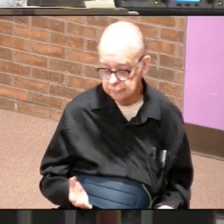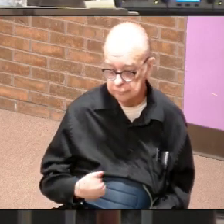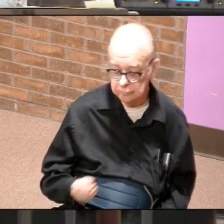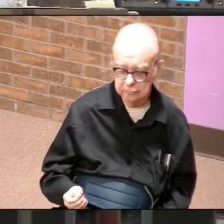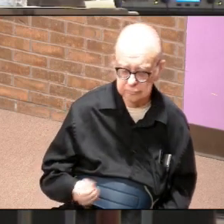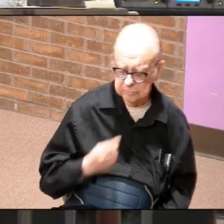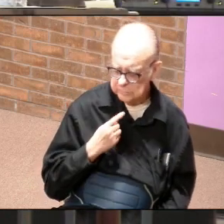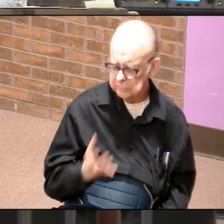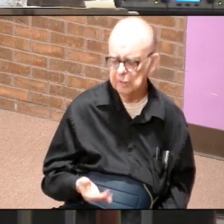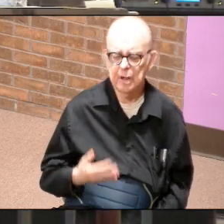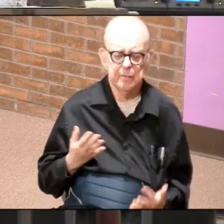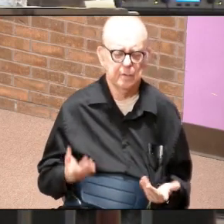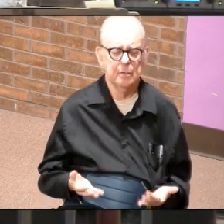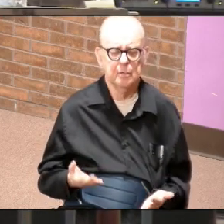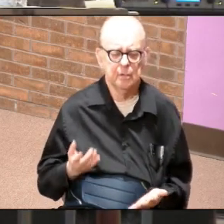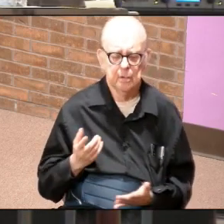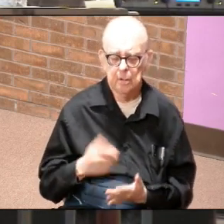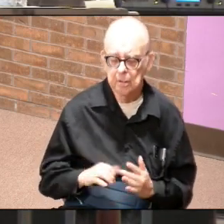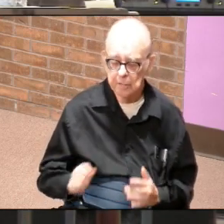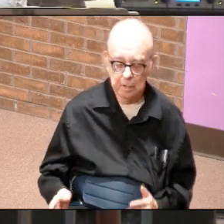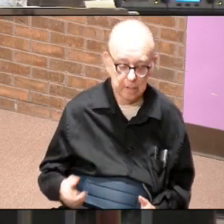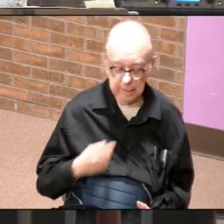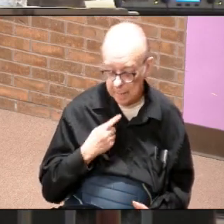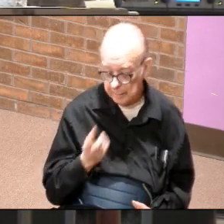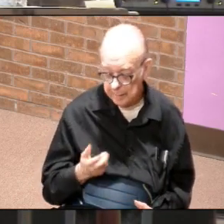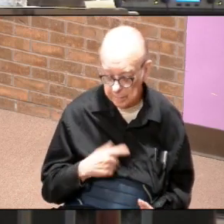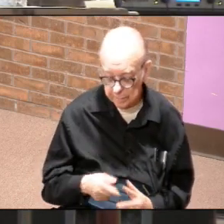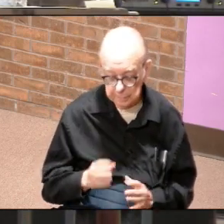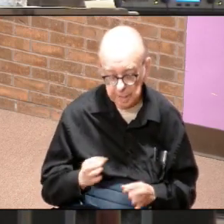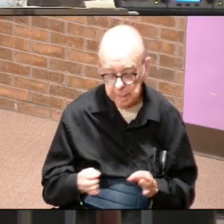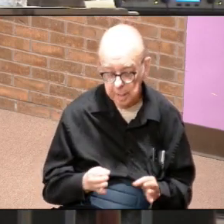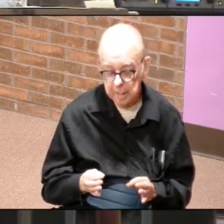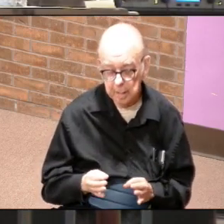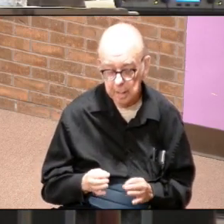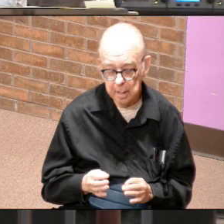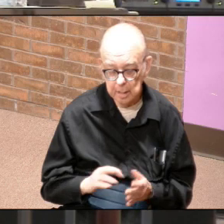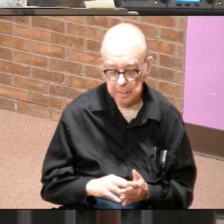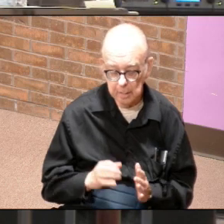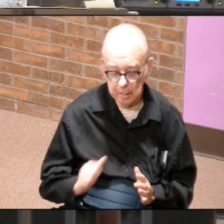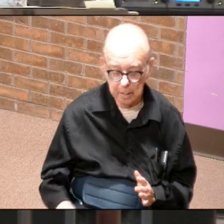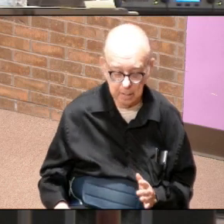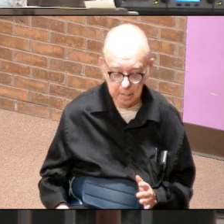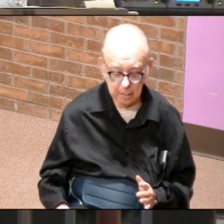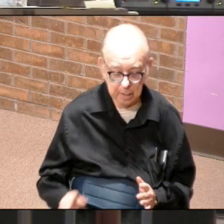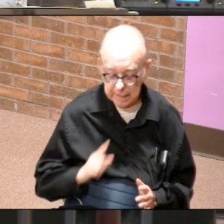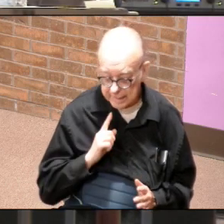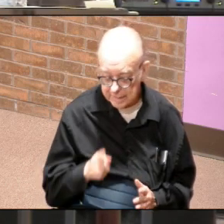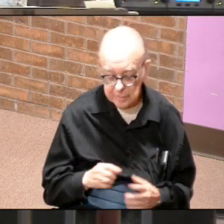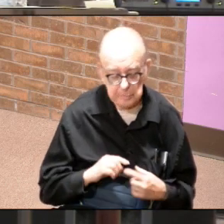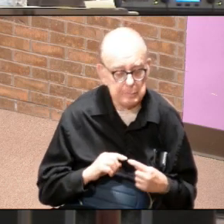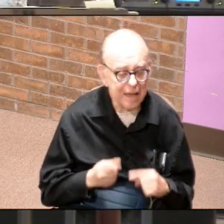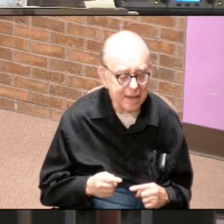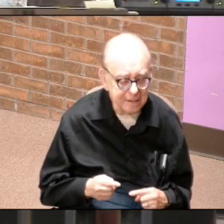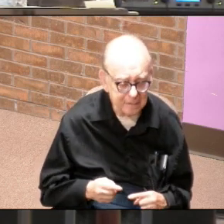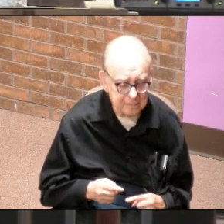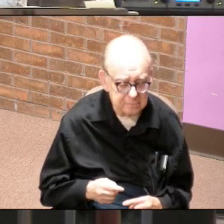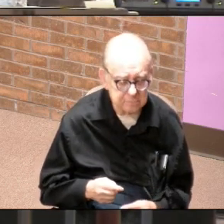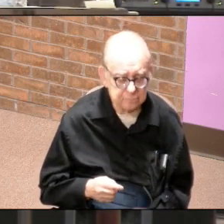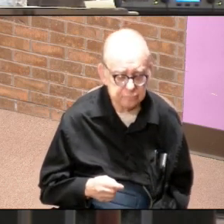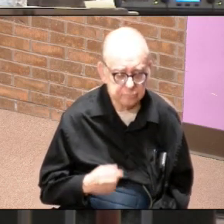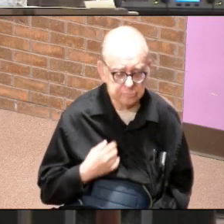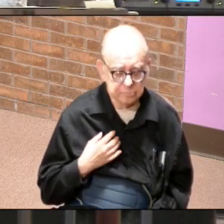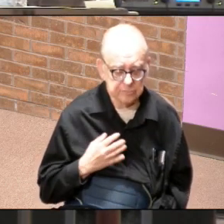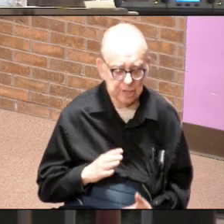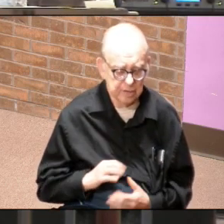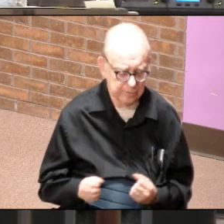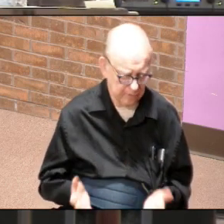And they'll say, well, hold on a minute. What's hell like? And I'll begin to explain to them. Hell is pain. You think you suffer